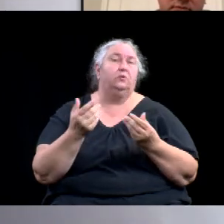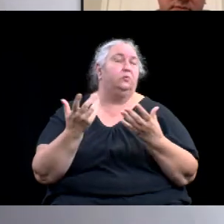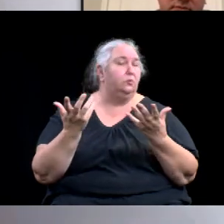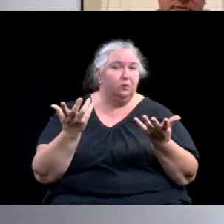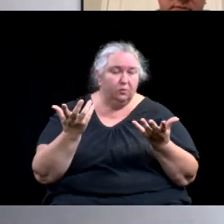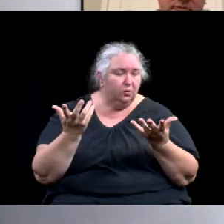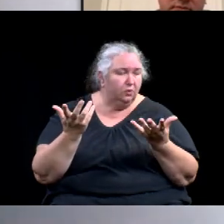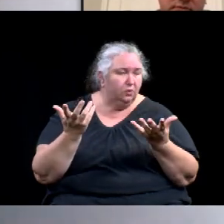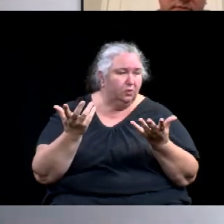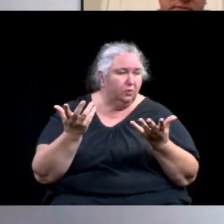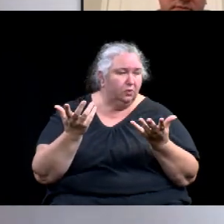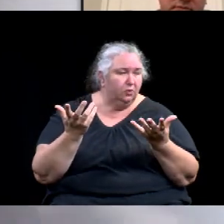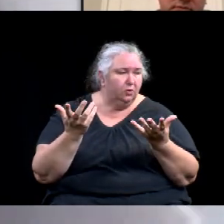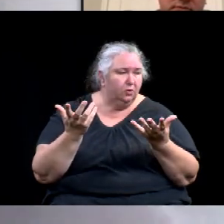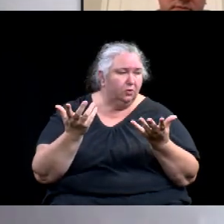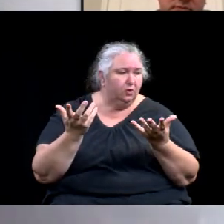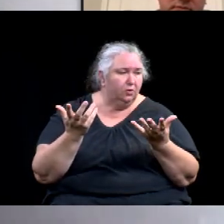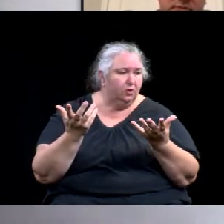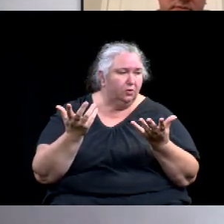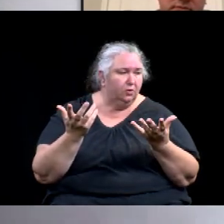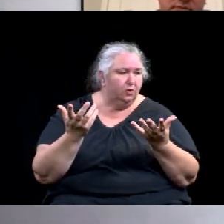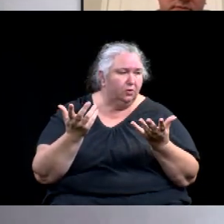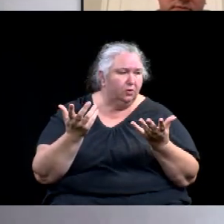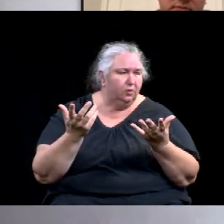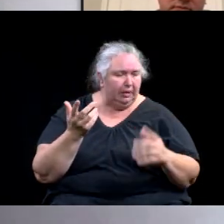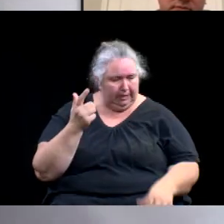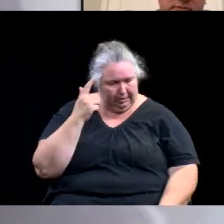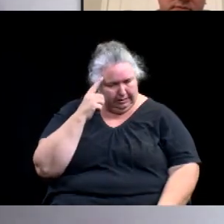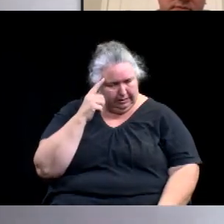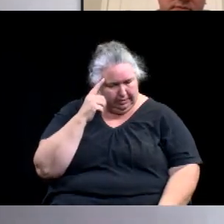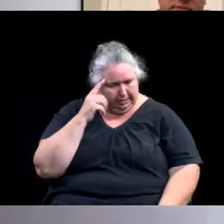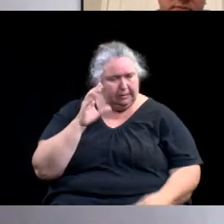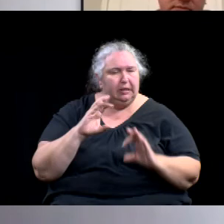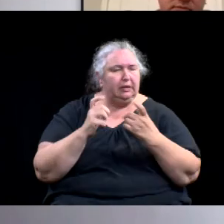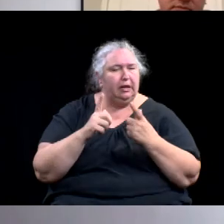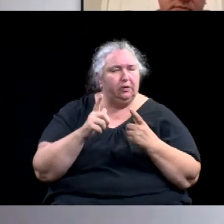in 2020 with the Public Works Department and the Inspection Department, which I thought